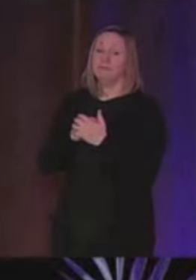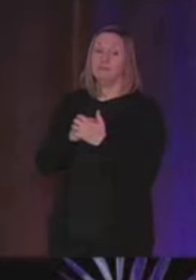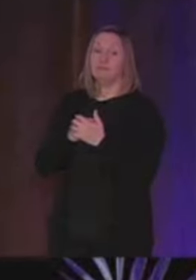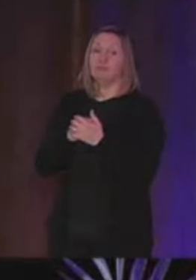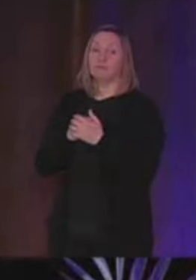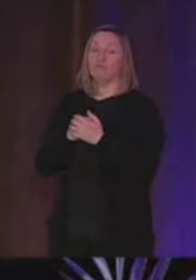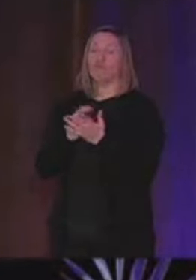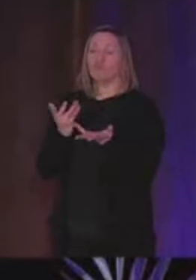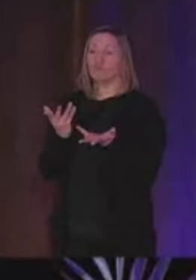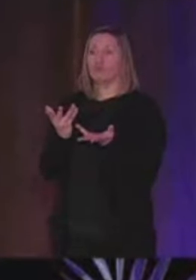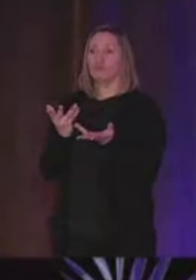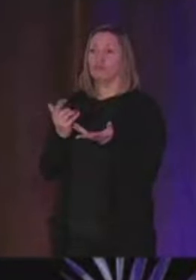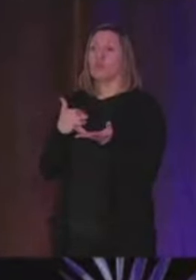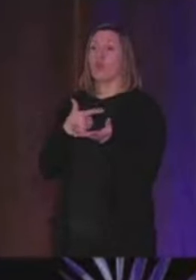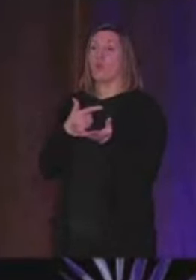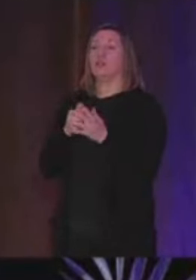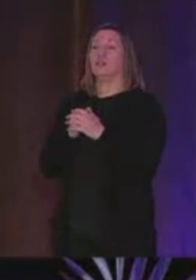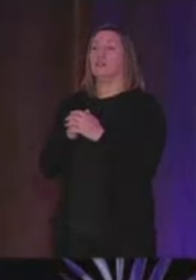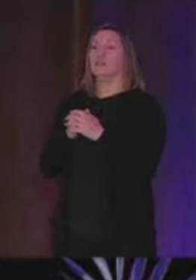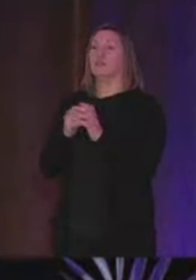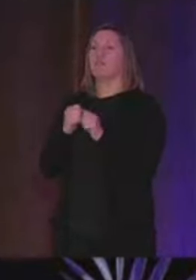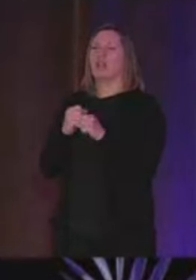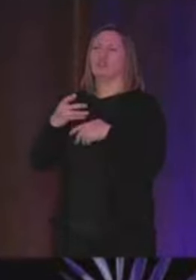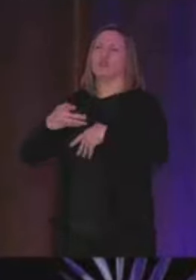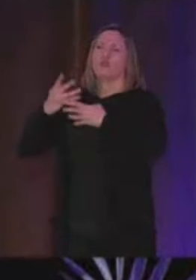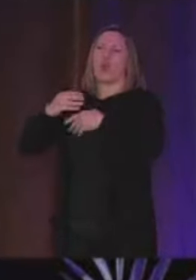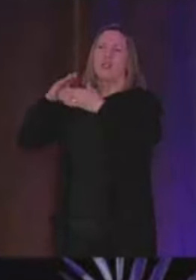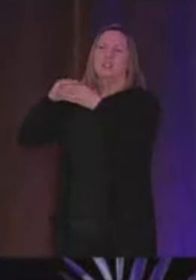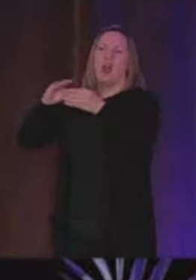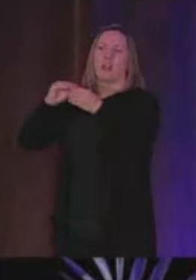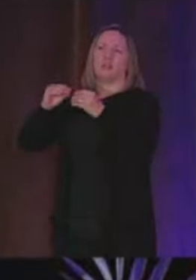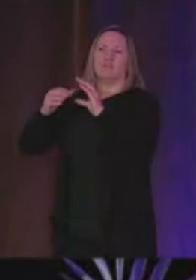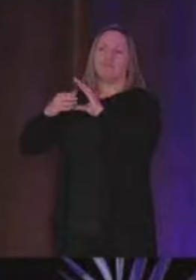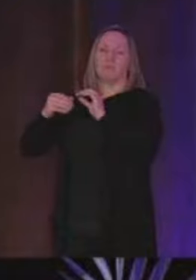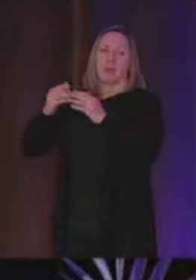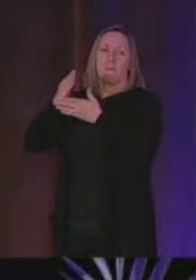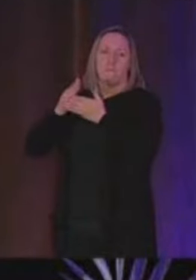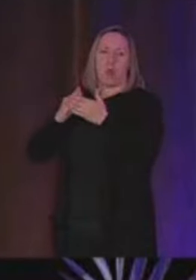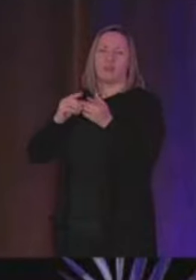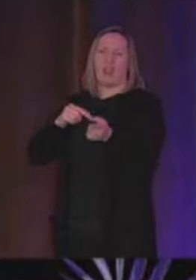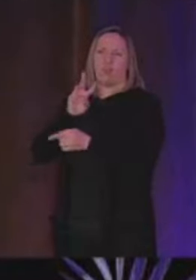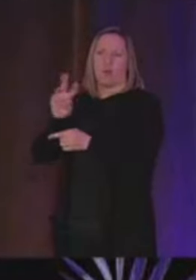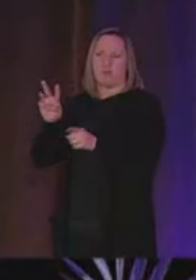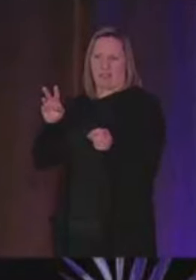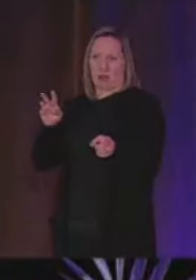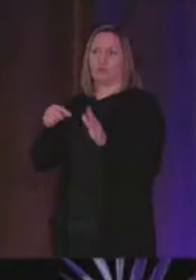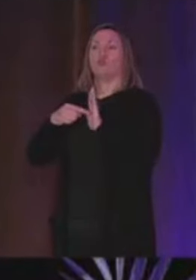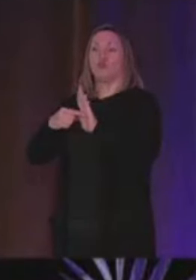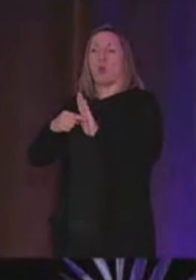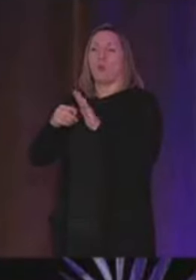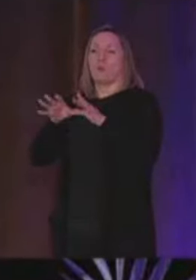We built a Scrollytelling part on the hero of the website that showed their main